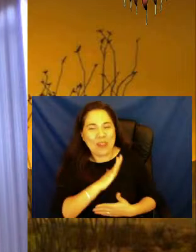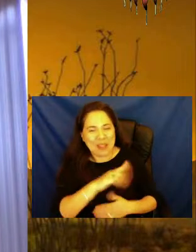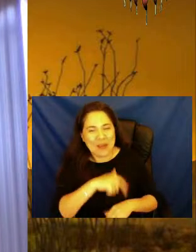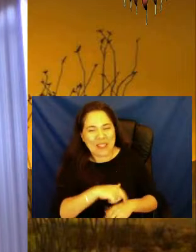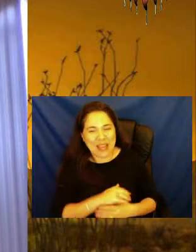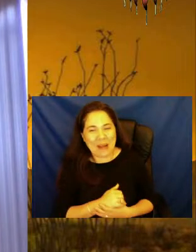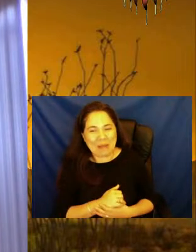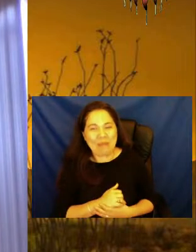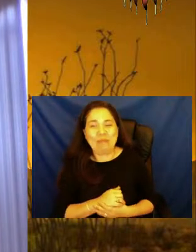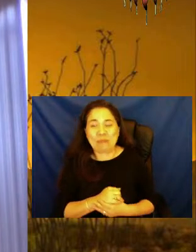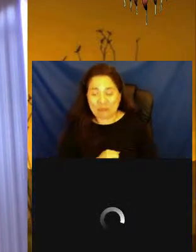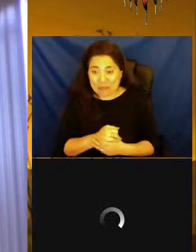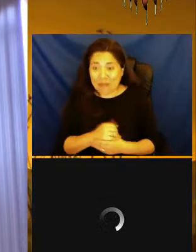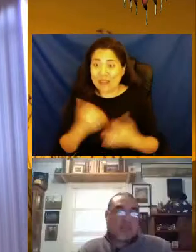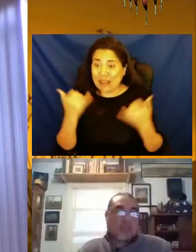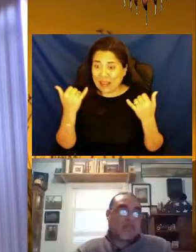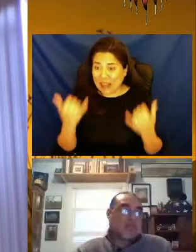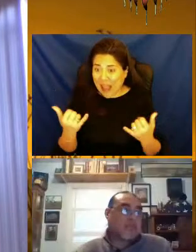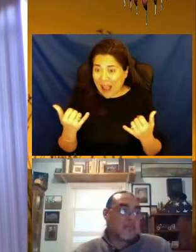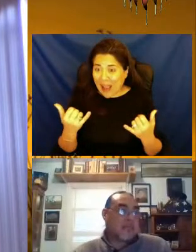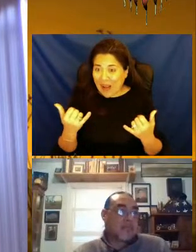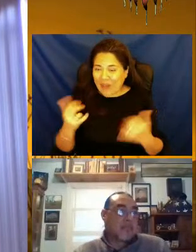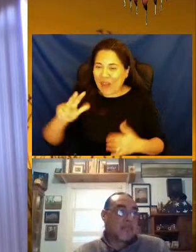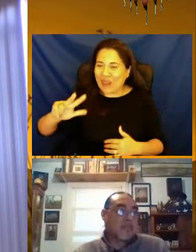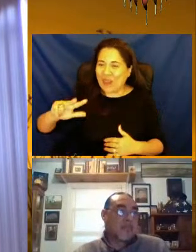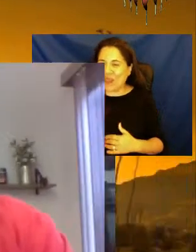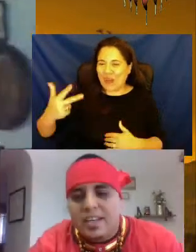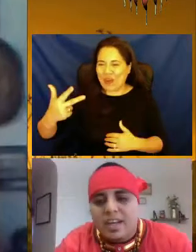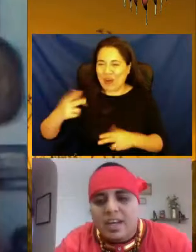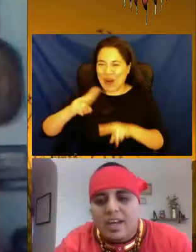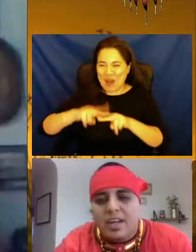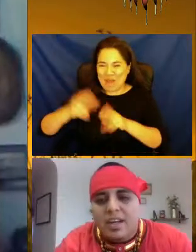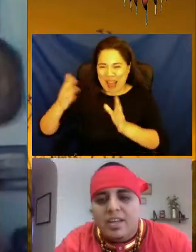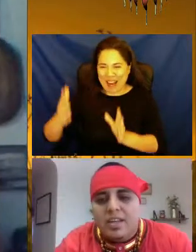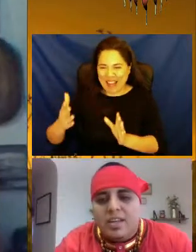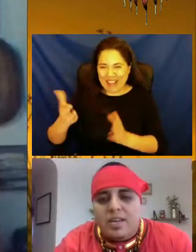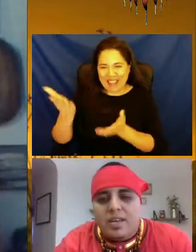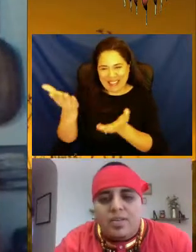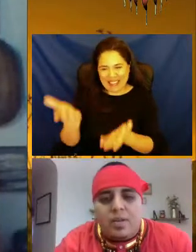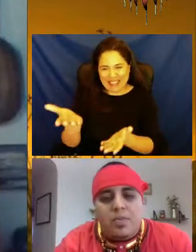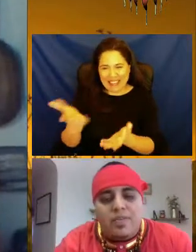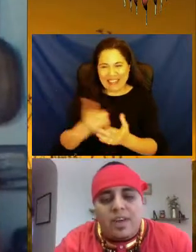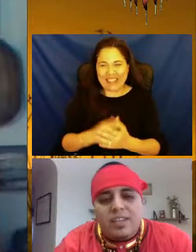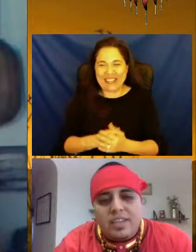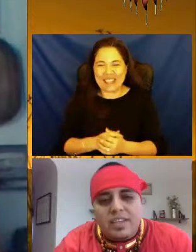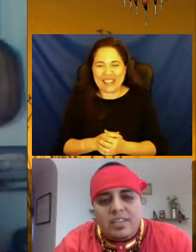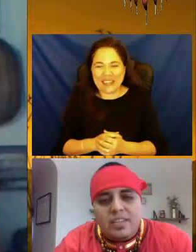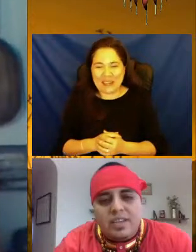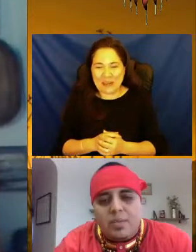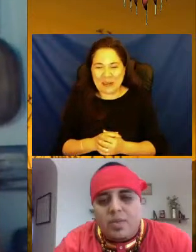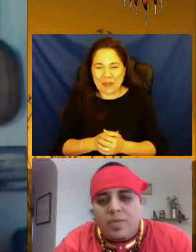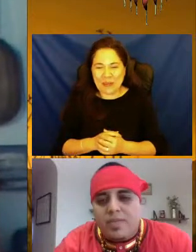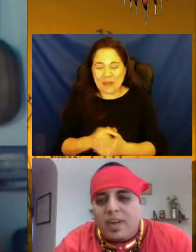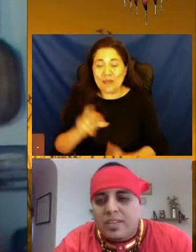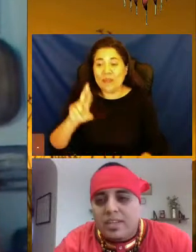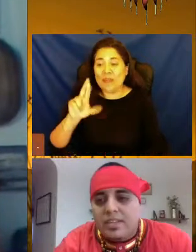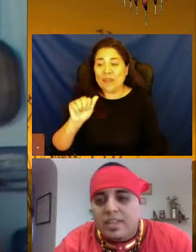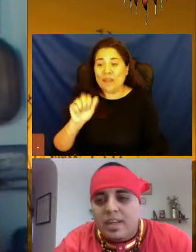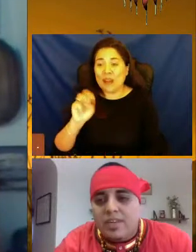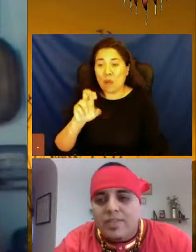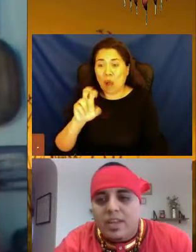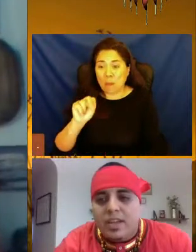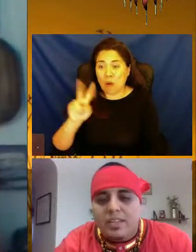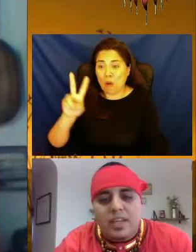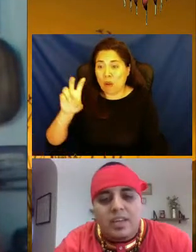time. So at this time next, we're going to bring up our next panelist, Ramon